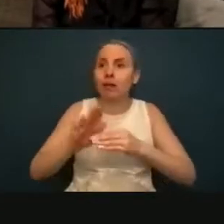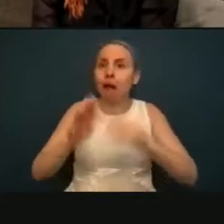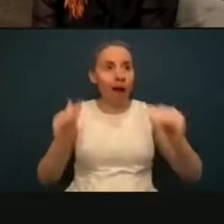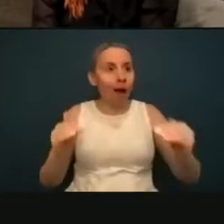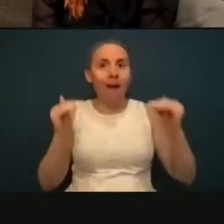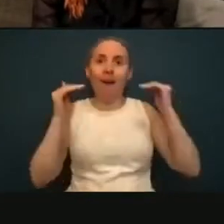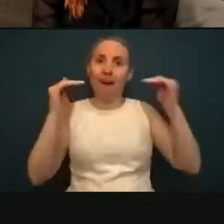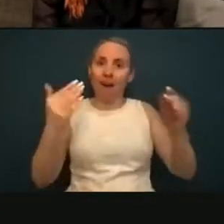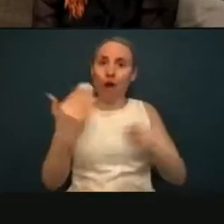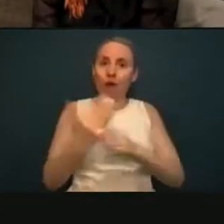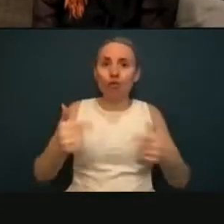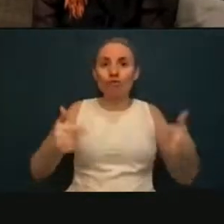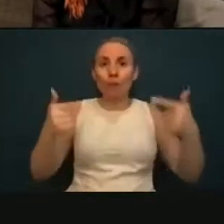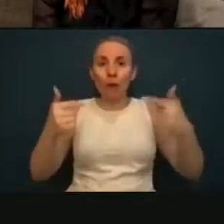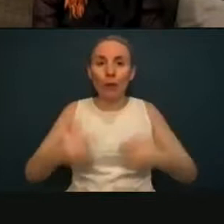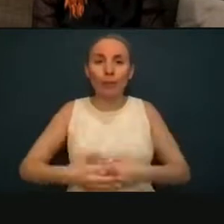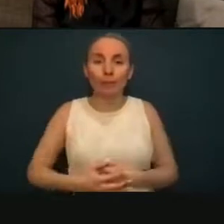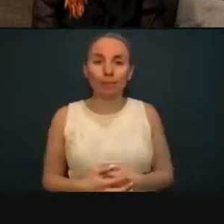Find